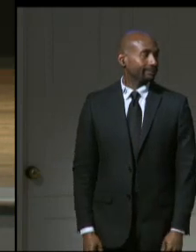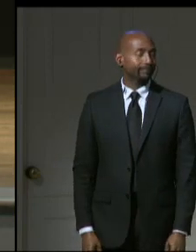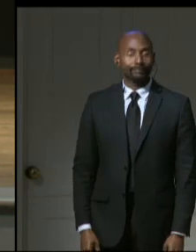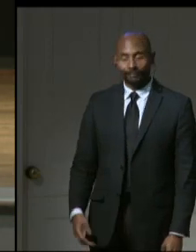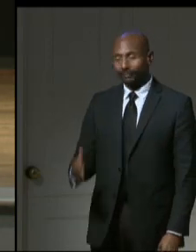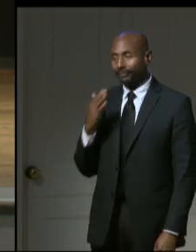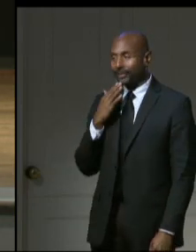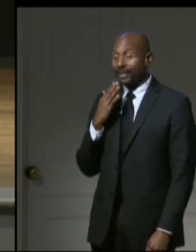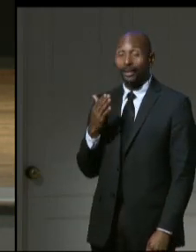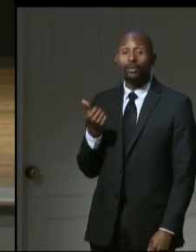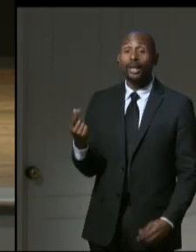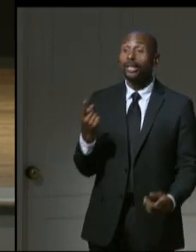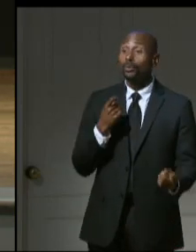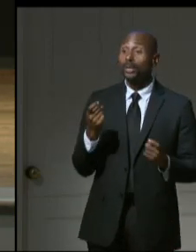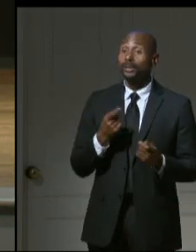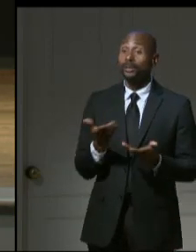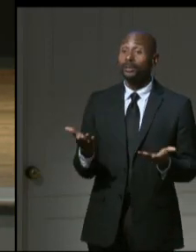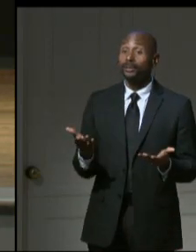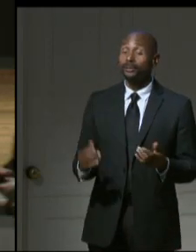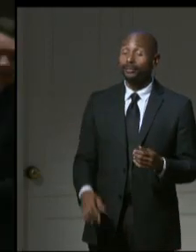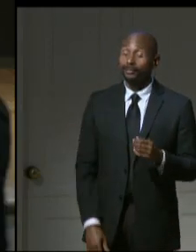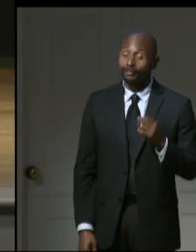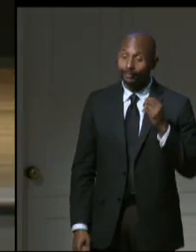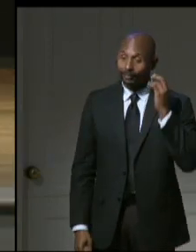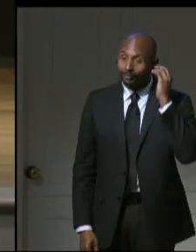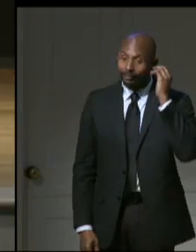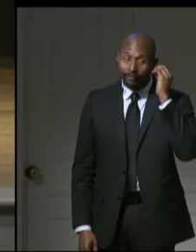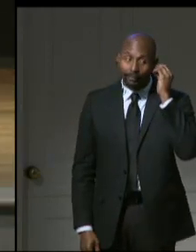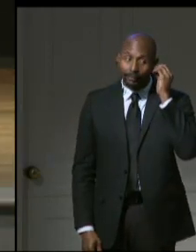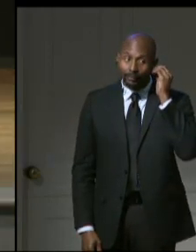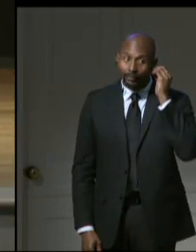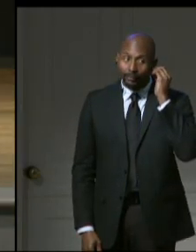Thank you. So any questions?